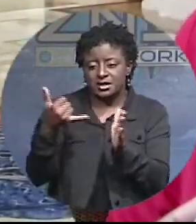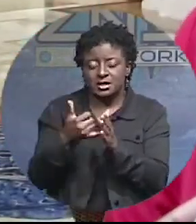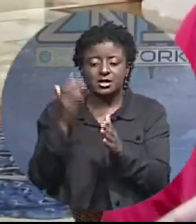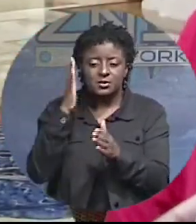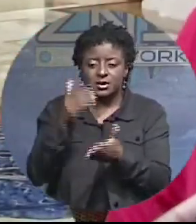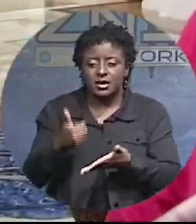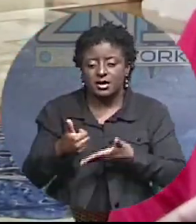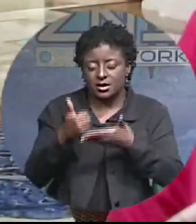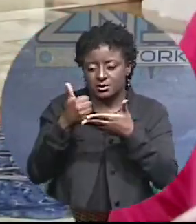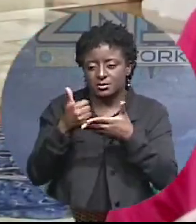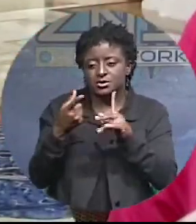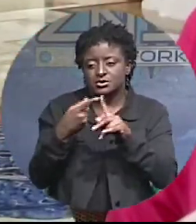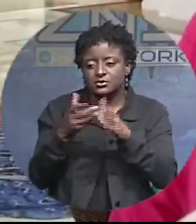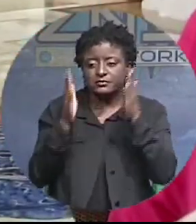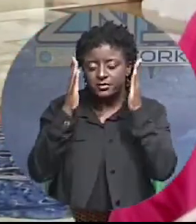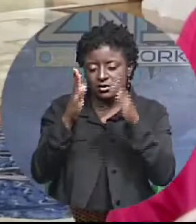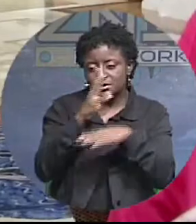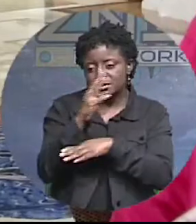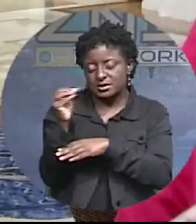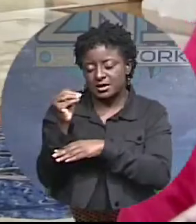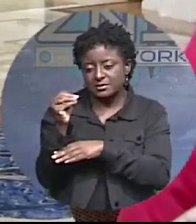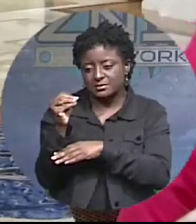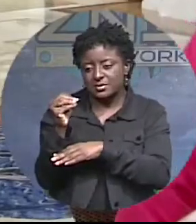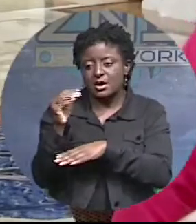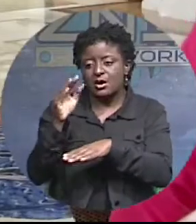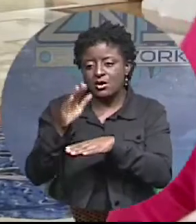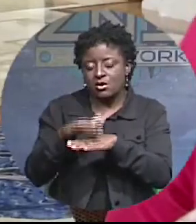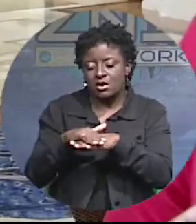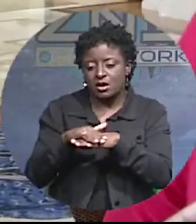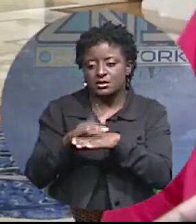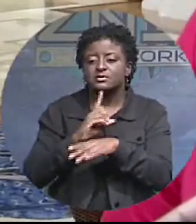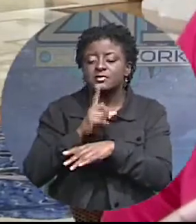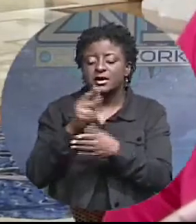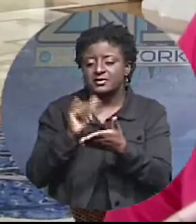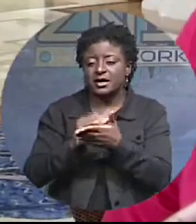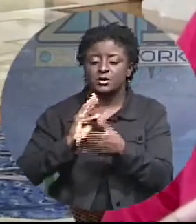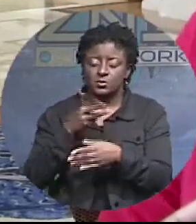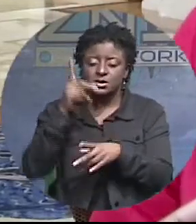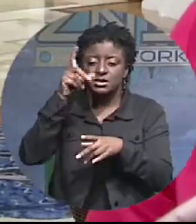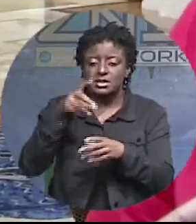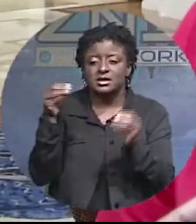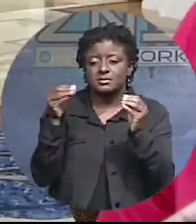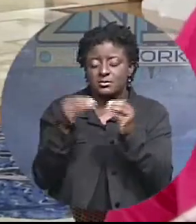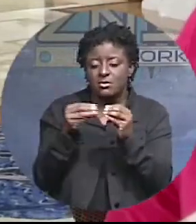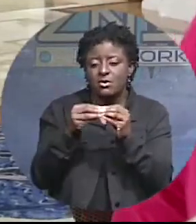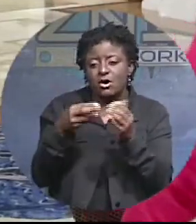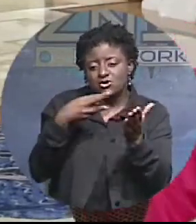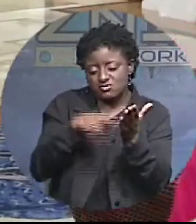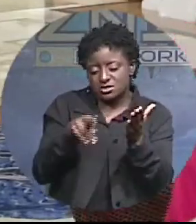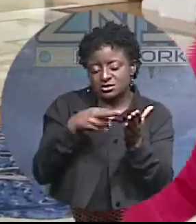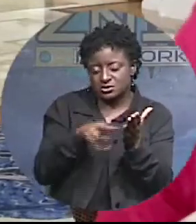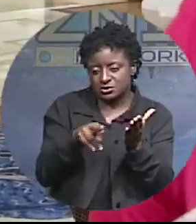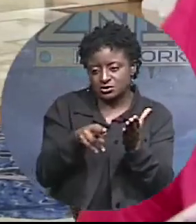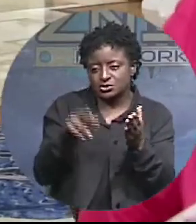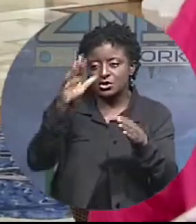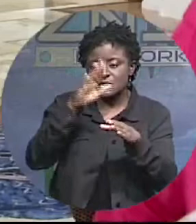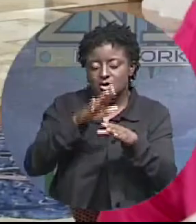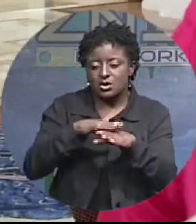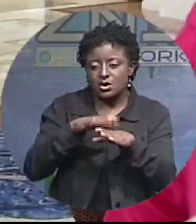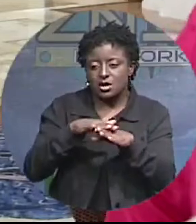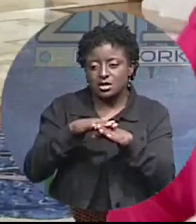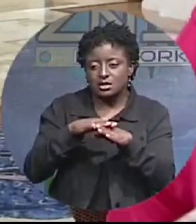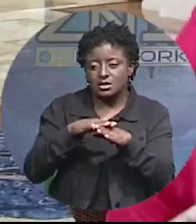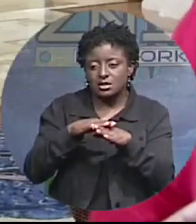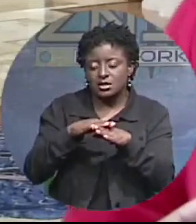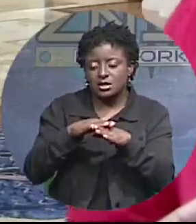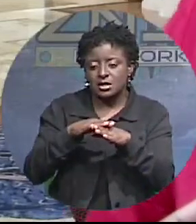focus them on the fact that we need to do a little bit more research in this country as it pertains to hospitality and tourism,